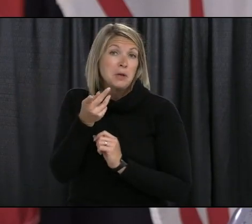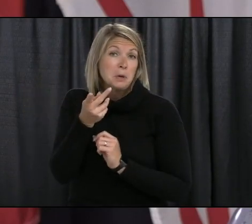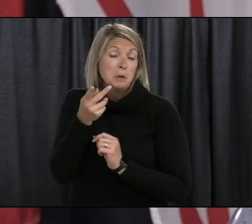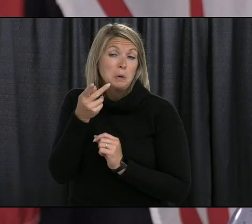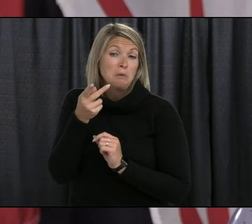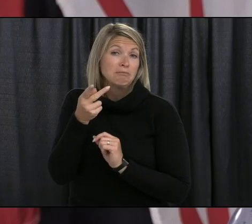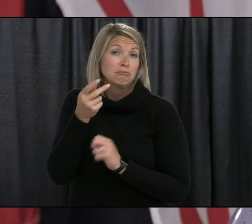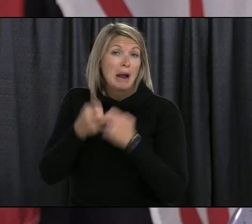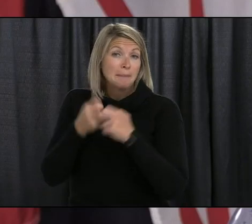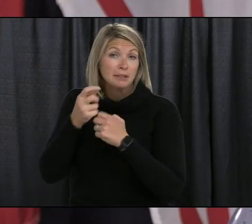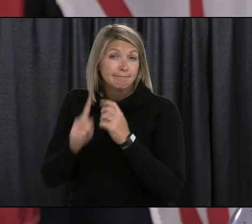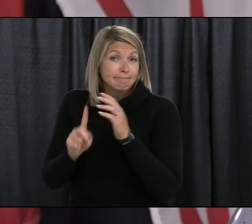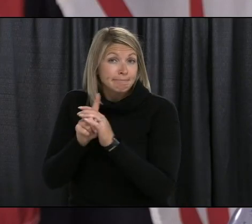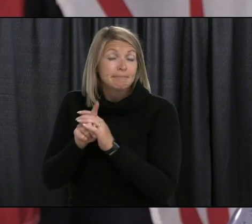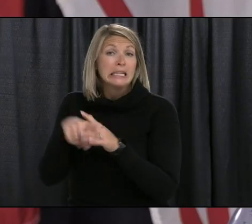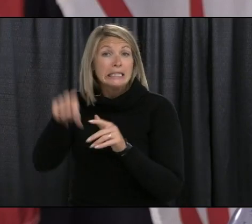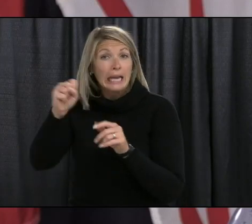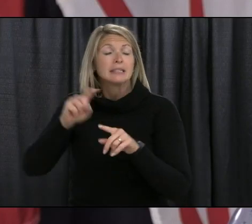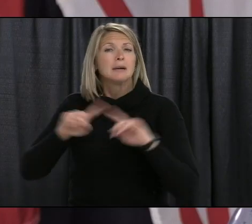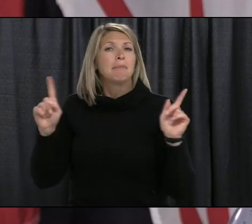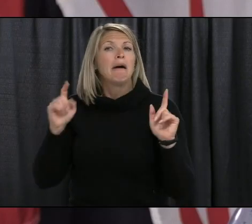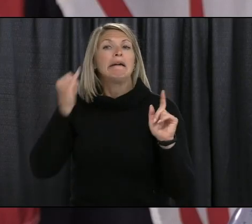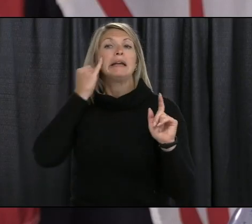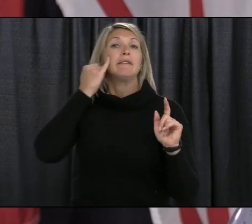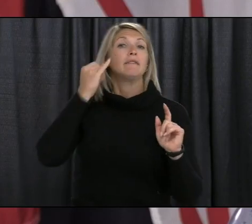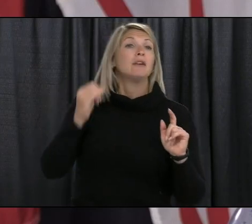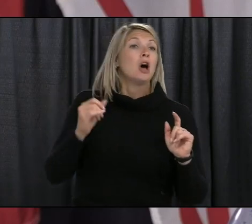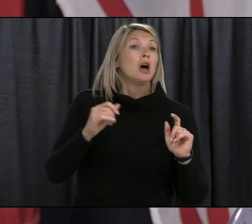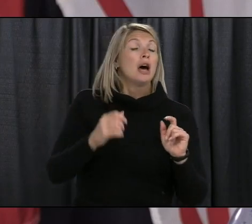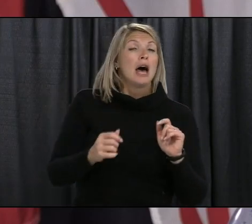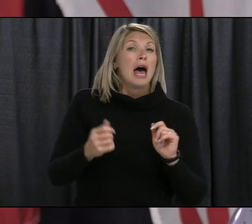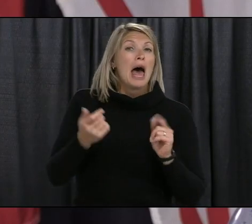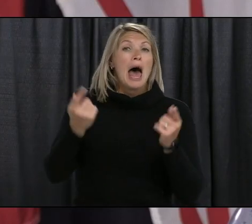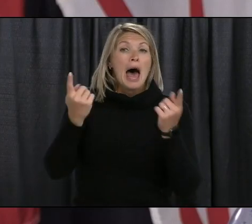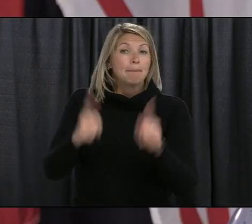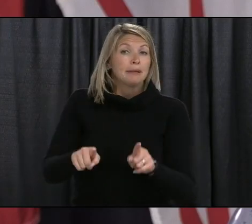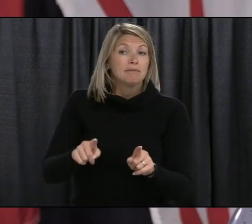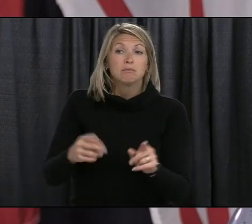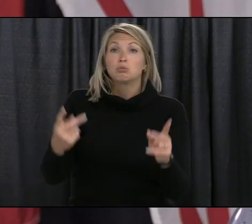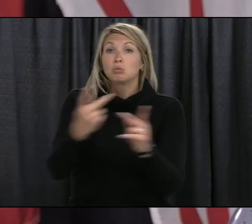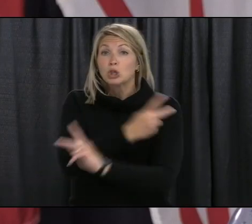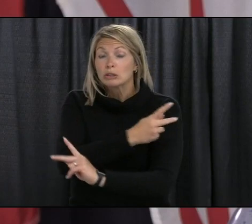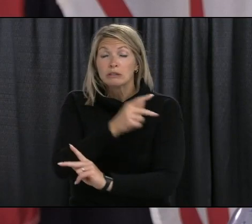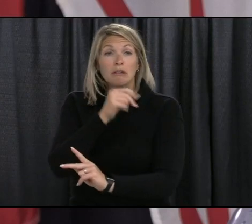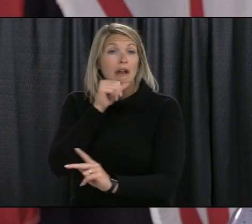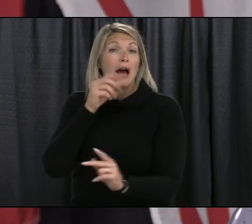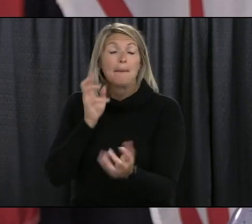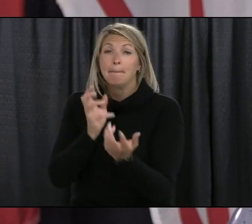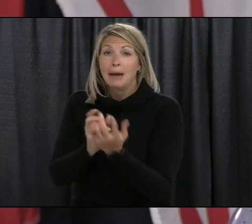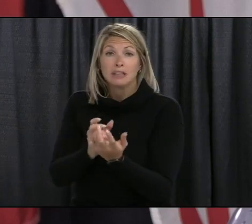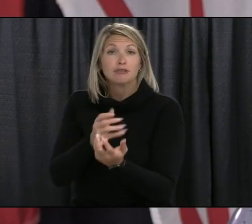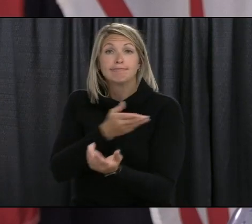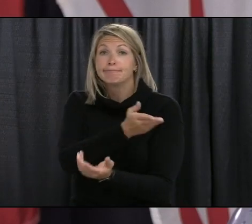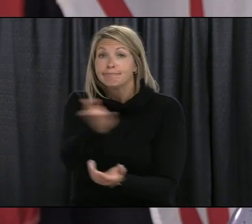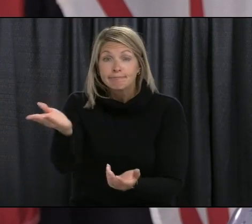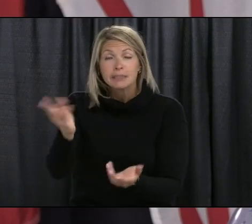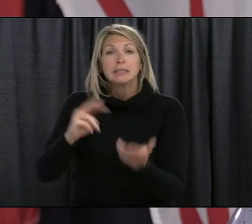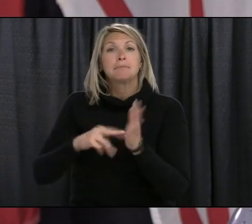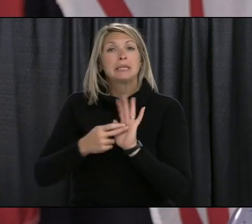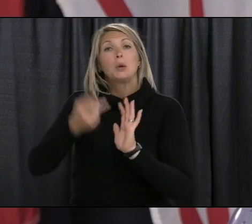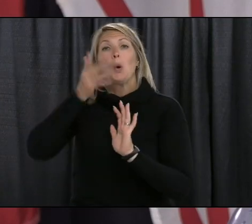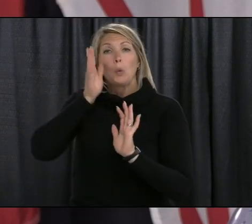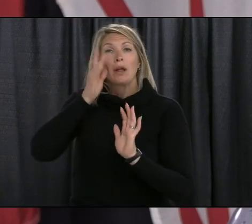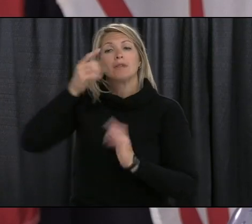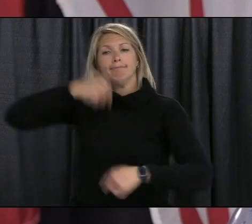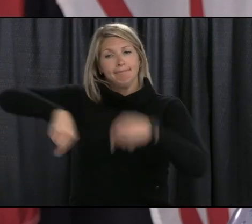of challenges and it looks like there's a better way of doing it, then we'll look at that for sure, because that's what we're interested in, is getting it done